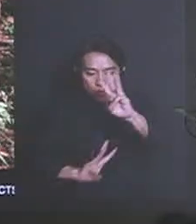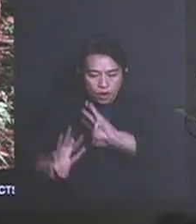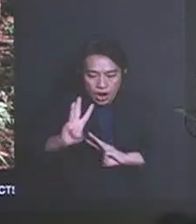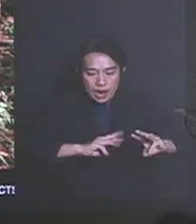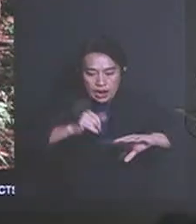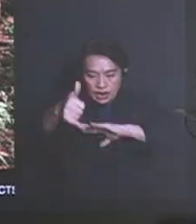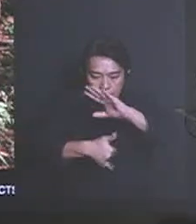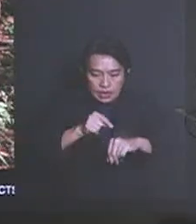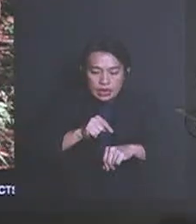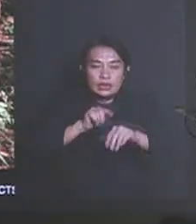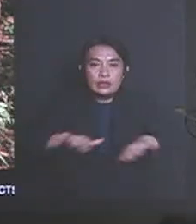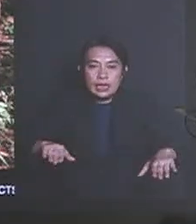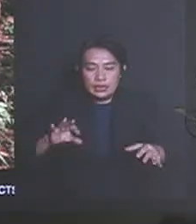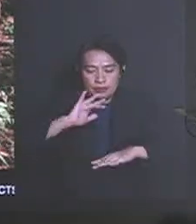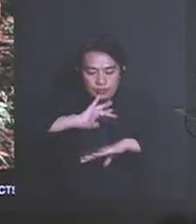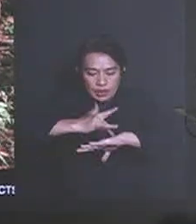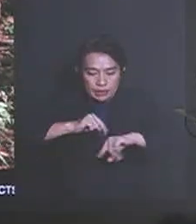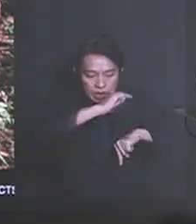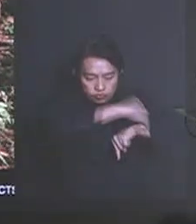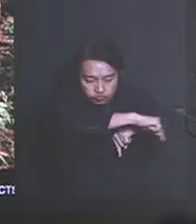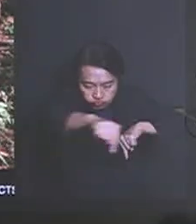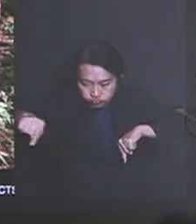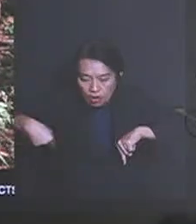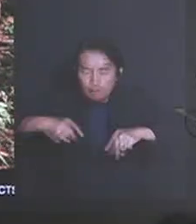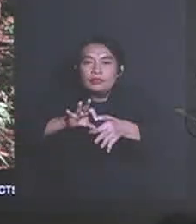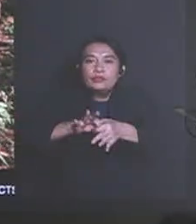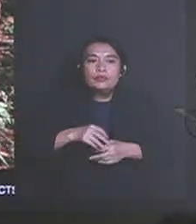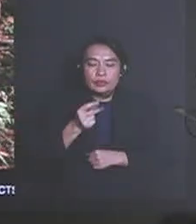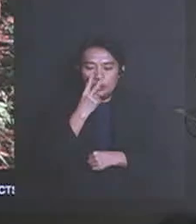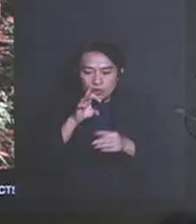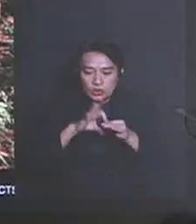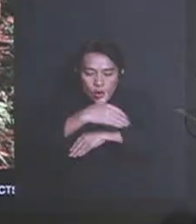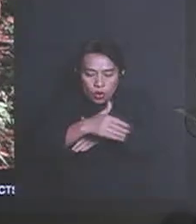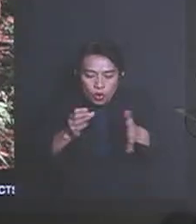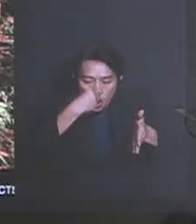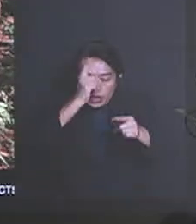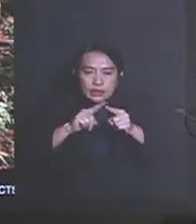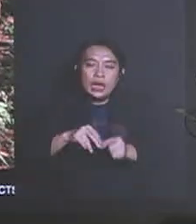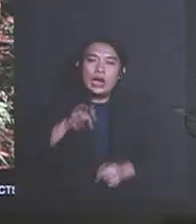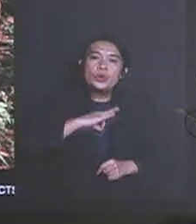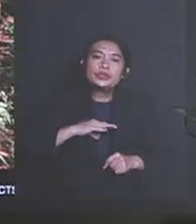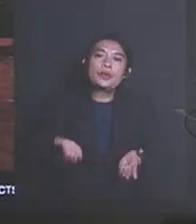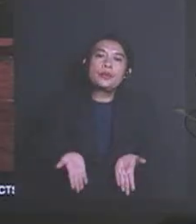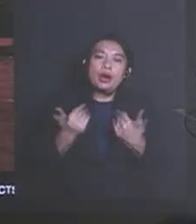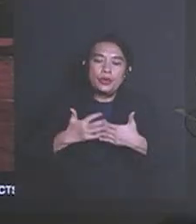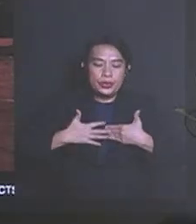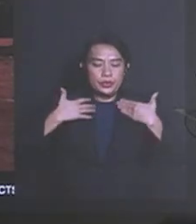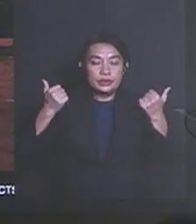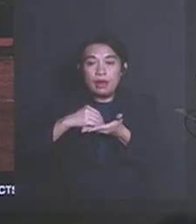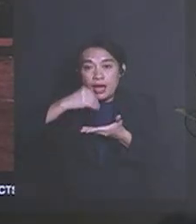them and creating a relaxed atmosphere which can benefit to their learning development.